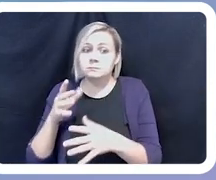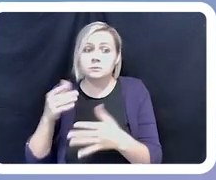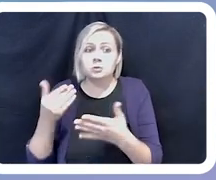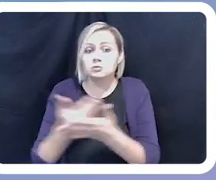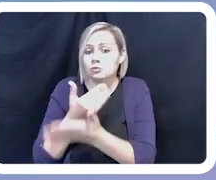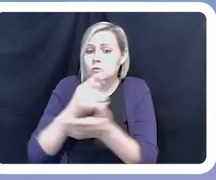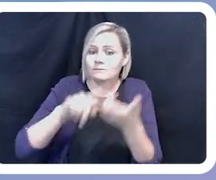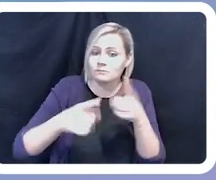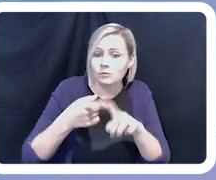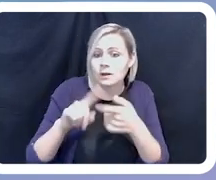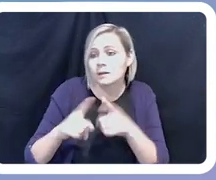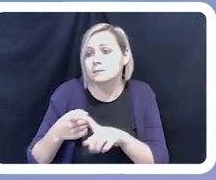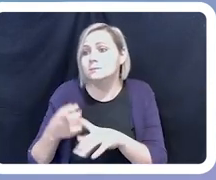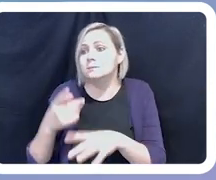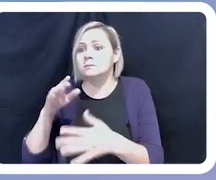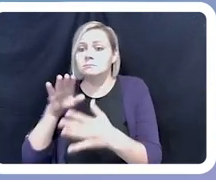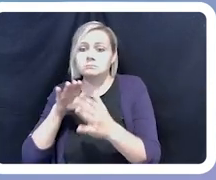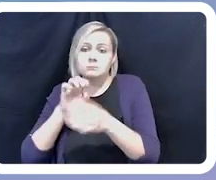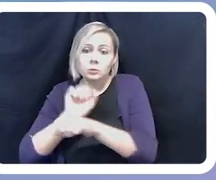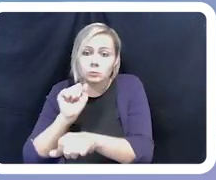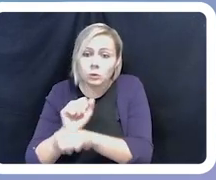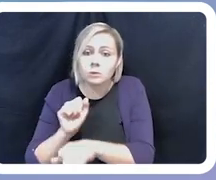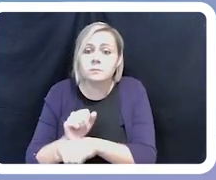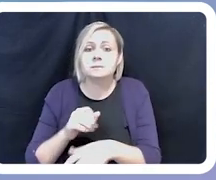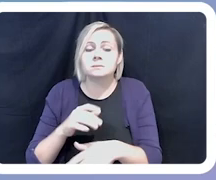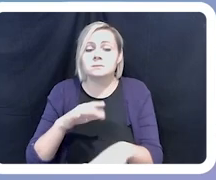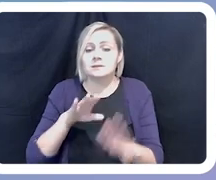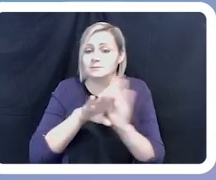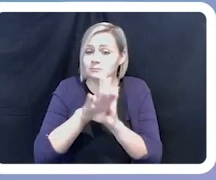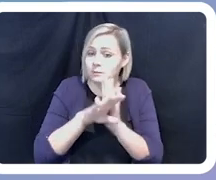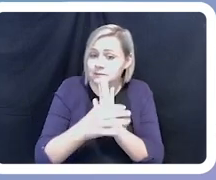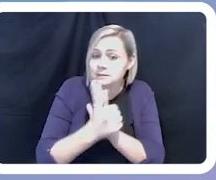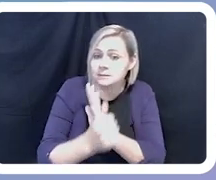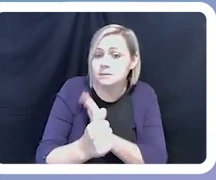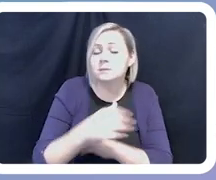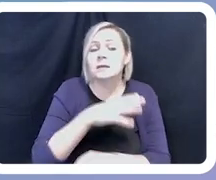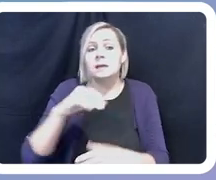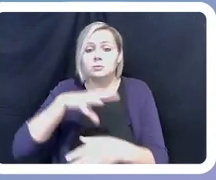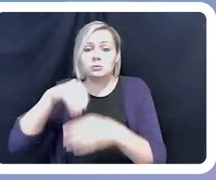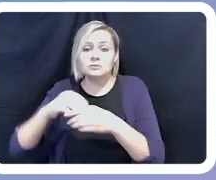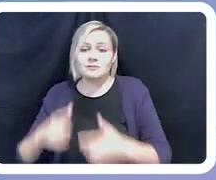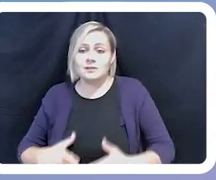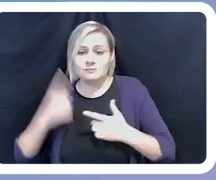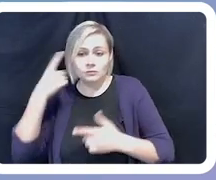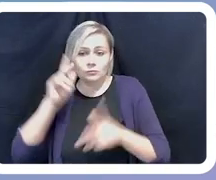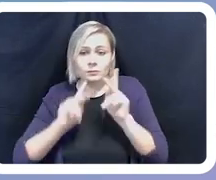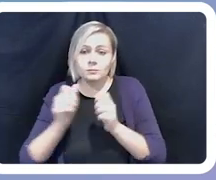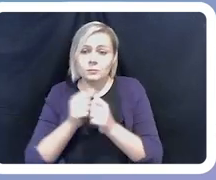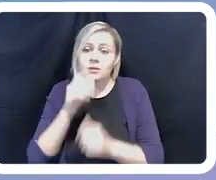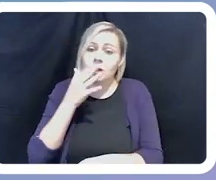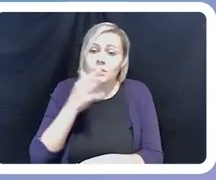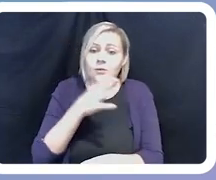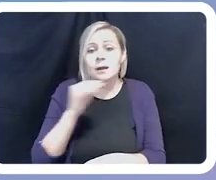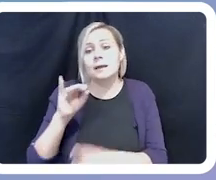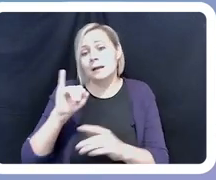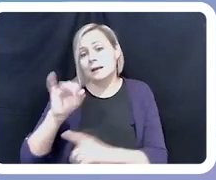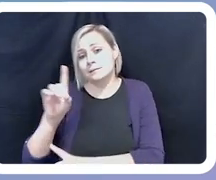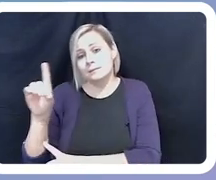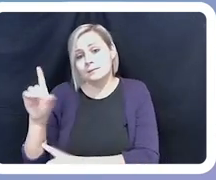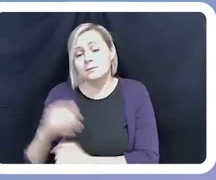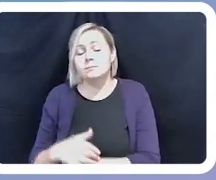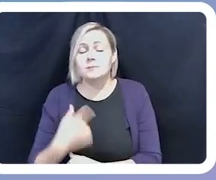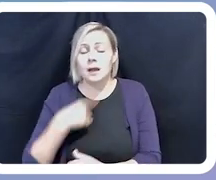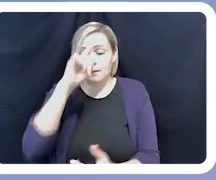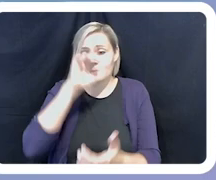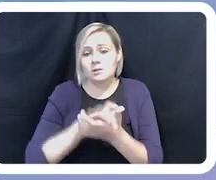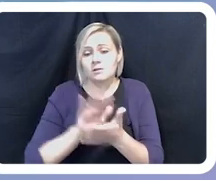meaningful employment, leadership development skills, and inclusive living to people of color with intellectual and developmental disabilities.